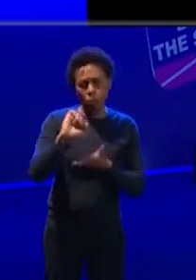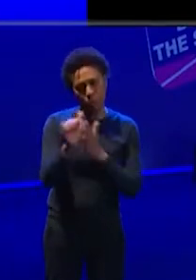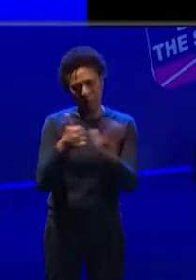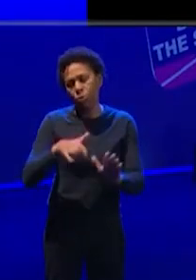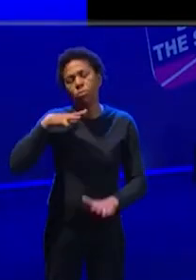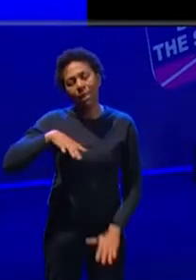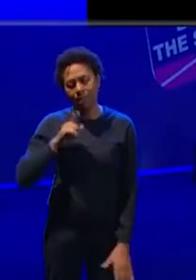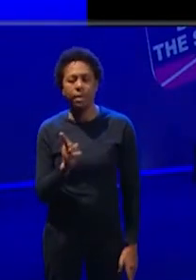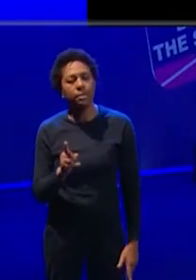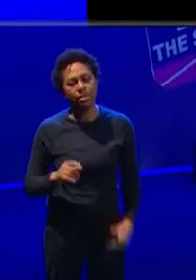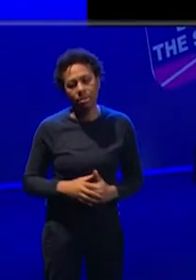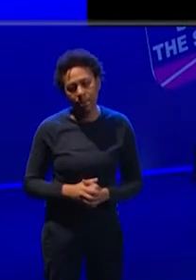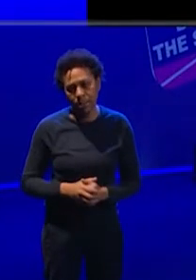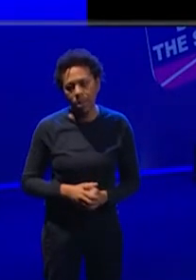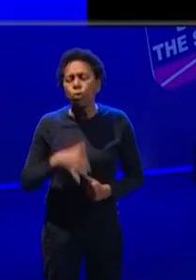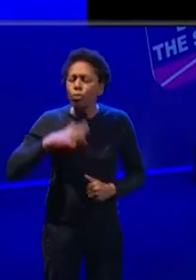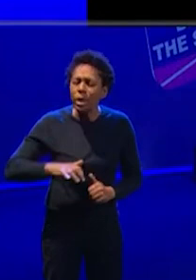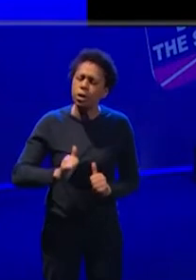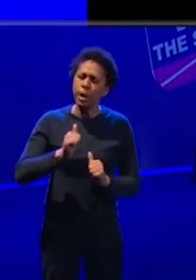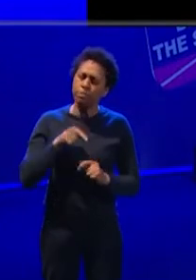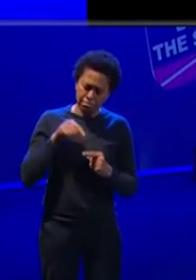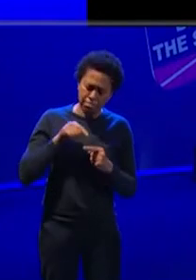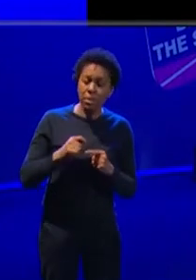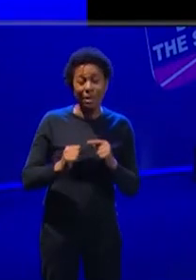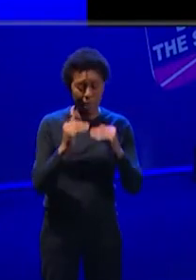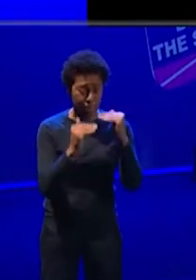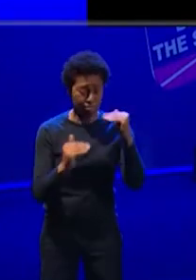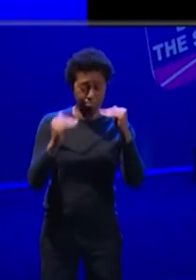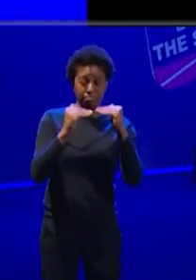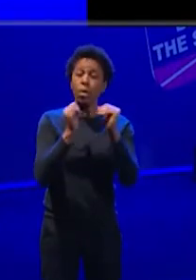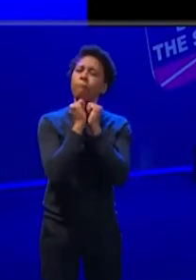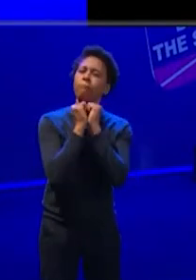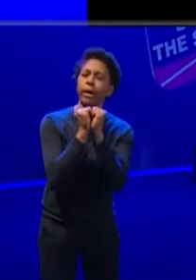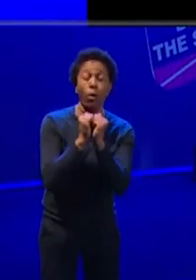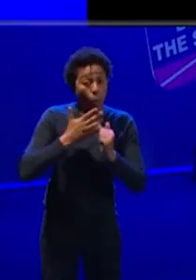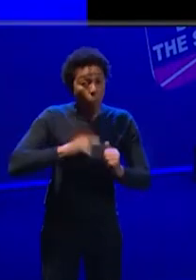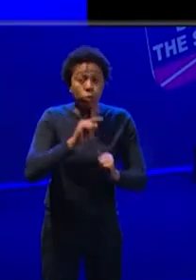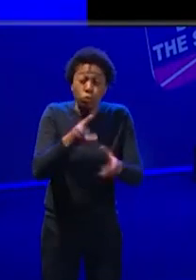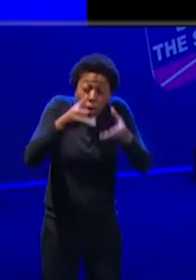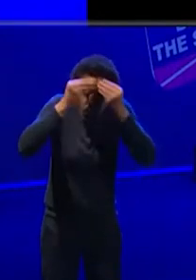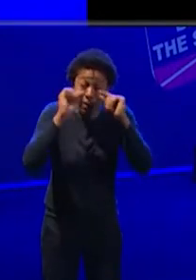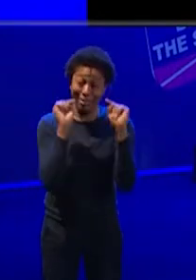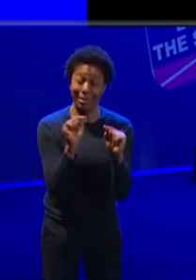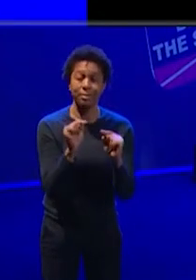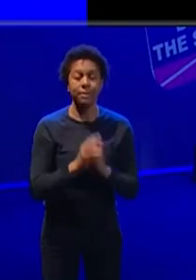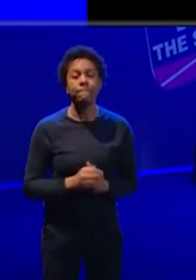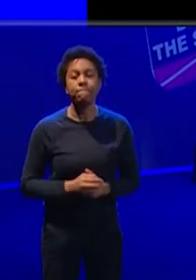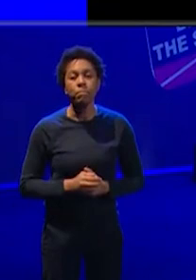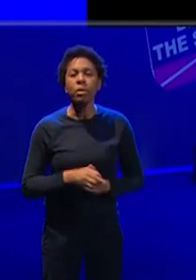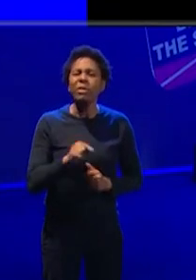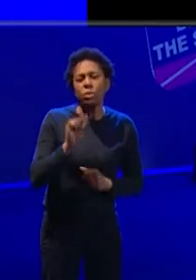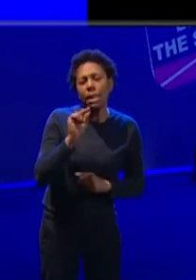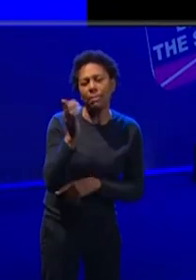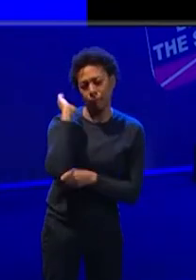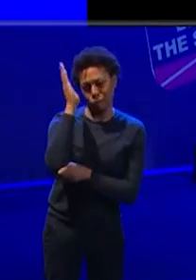those things you take professional pride in. And I really want you to learn those things. And that was a little bit of a speech, so